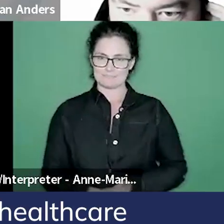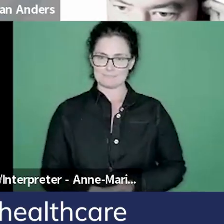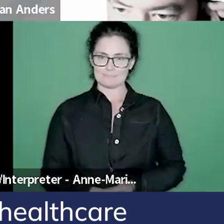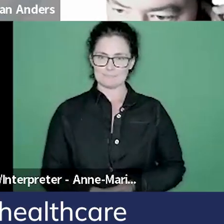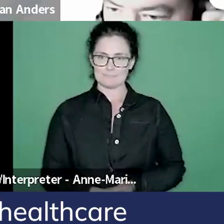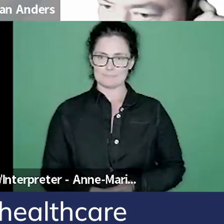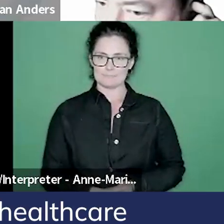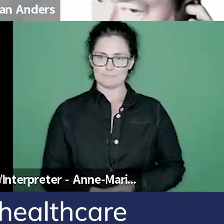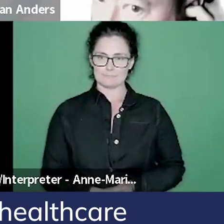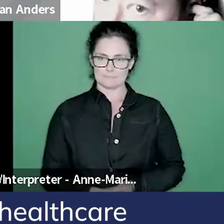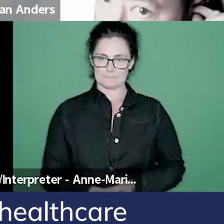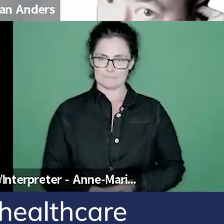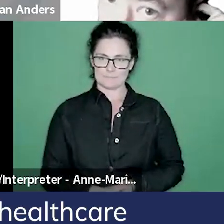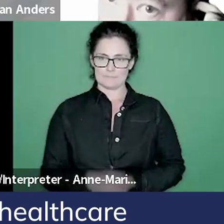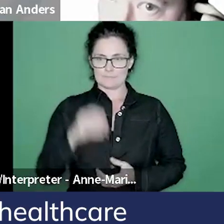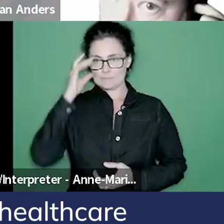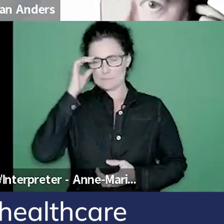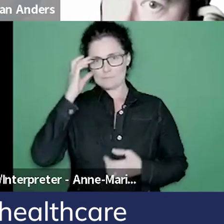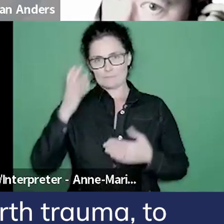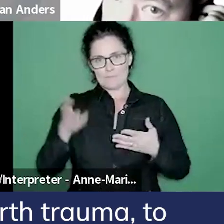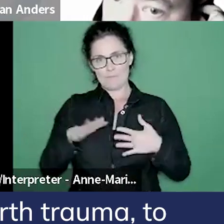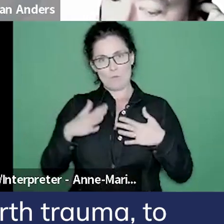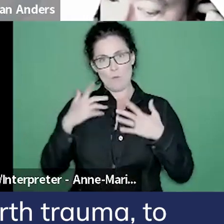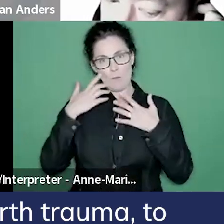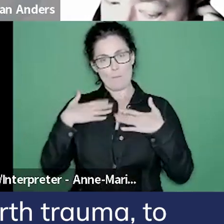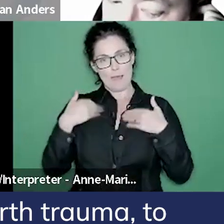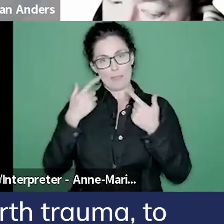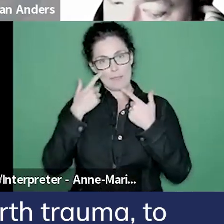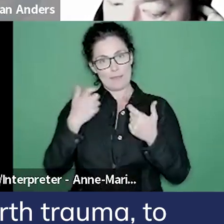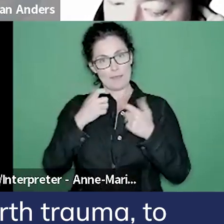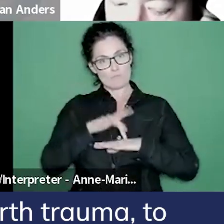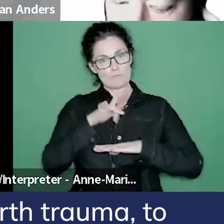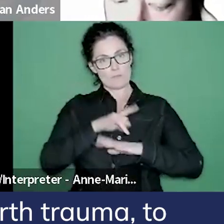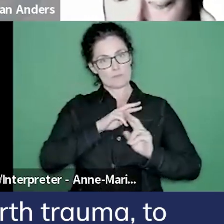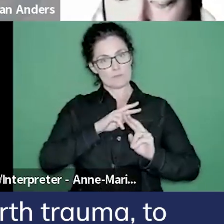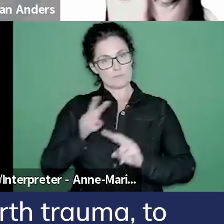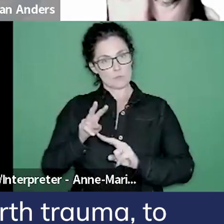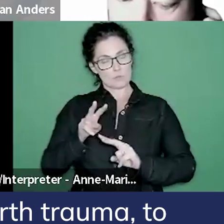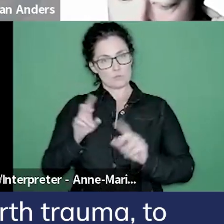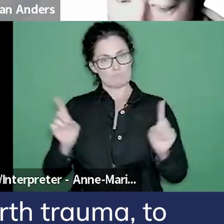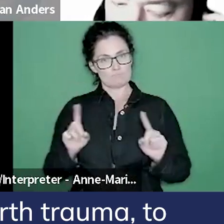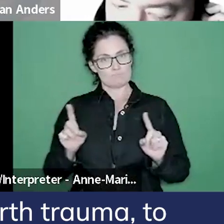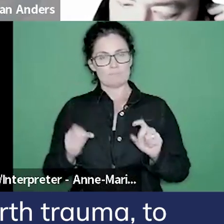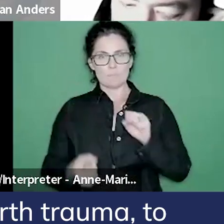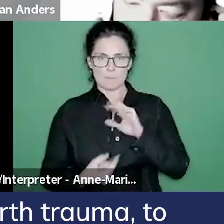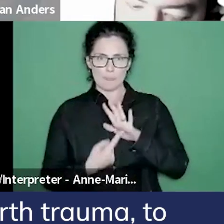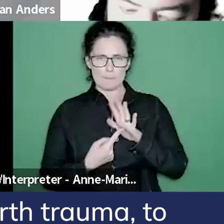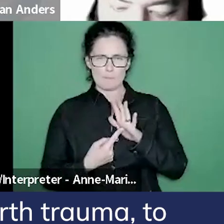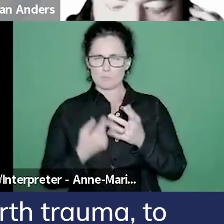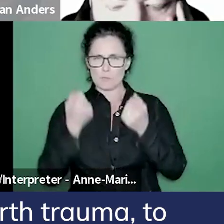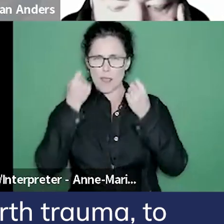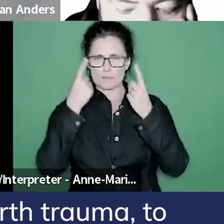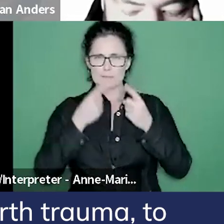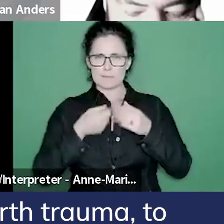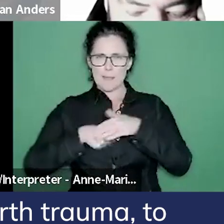Yeah, I mean, I think from a healthcare professional's perspective, I think it's really important to be to understand birth trauma, to